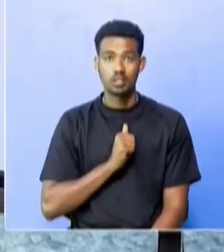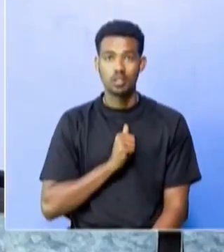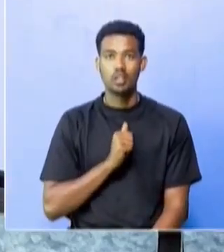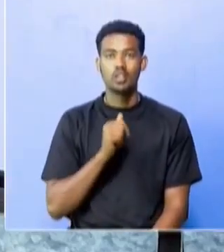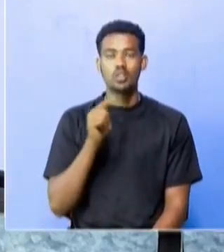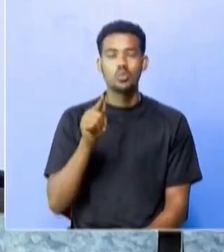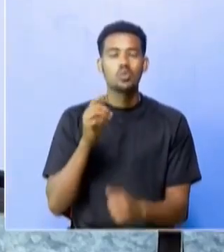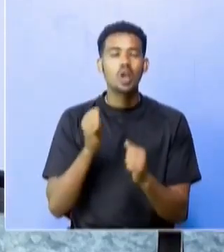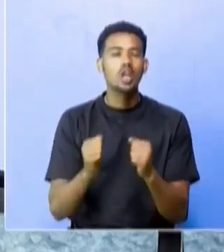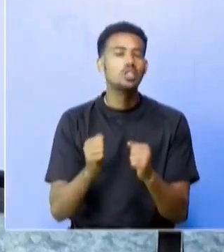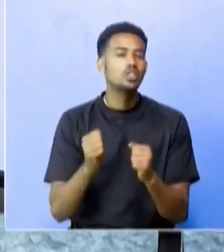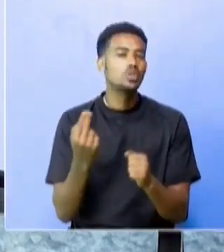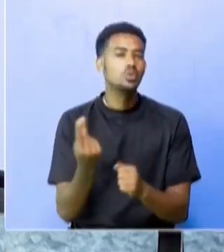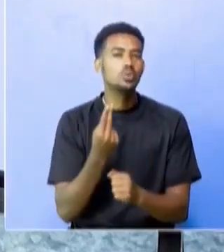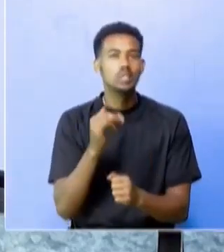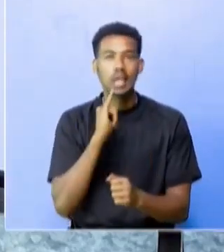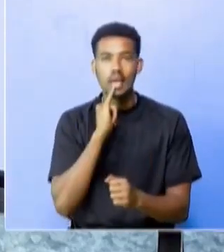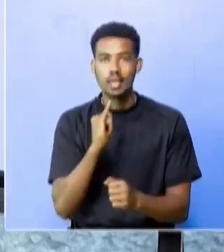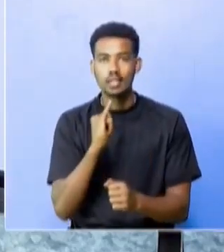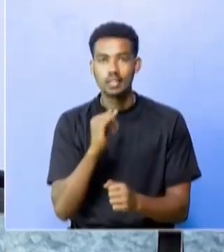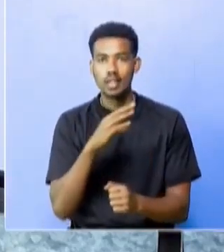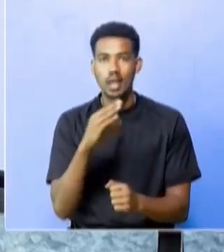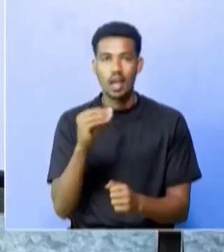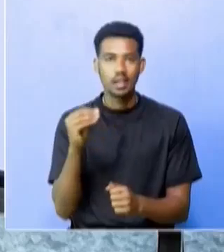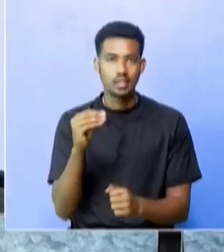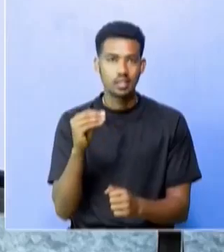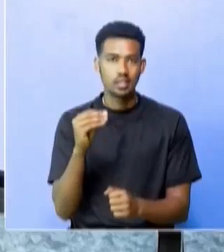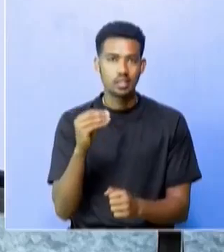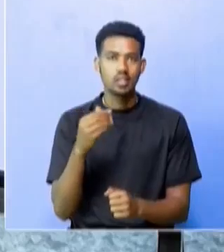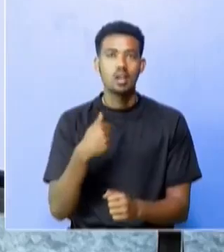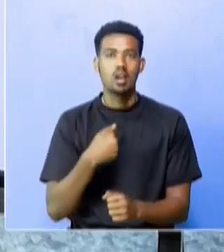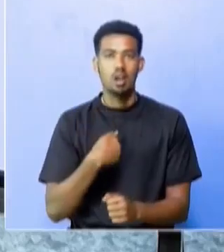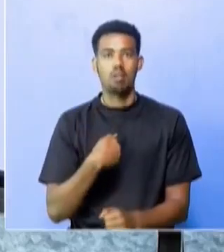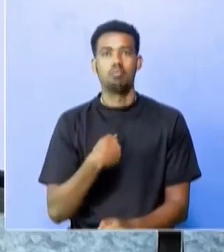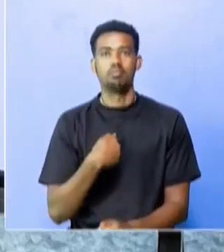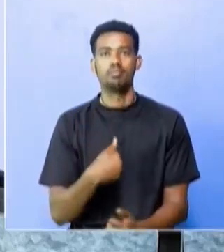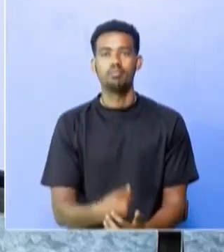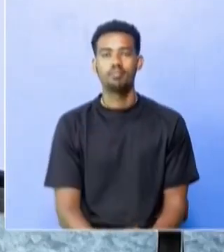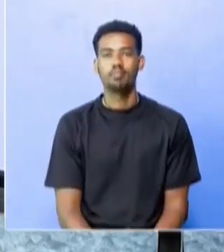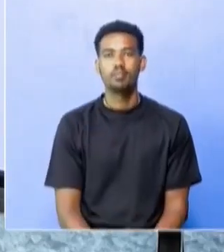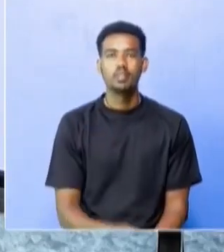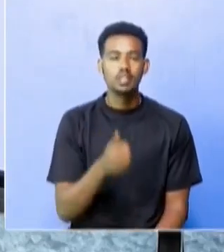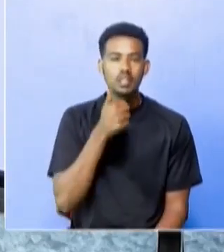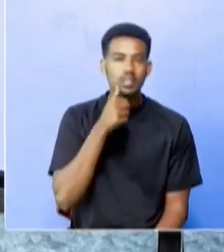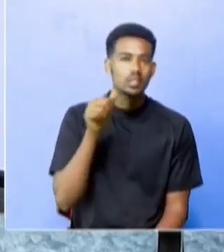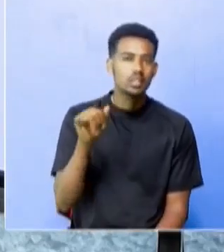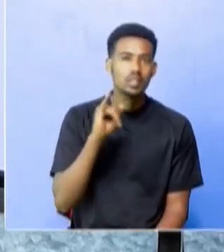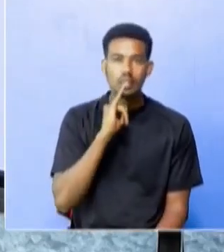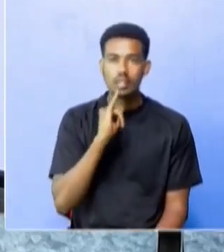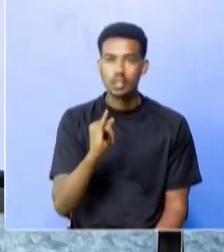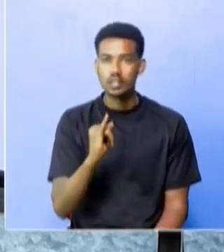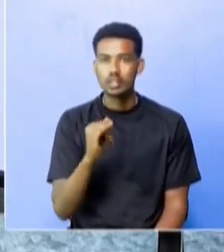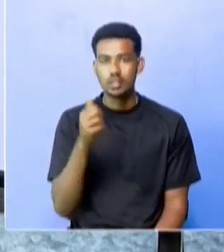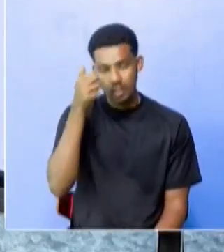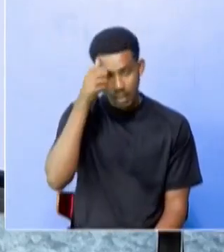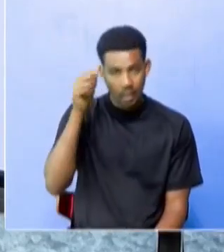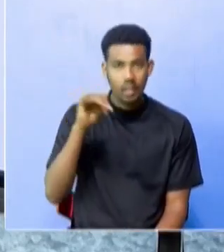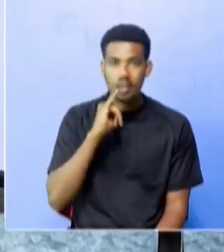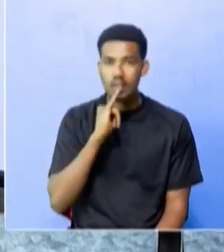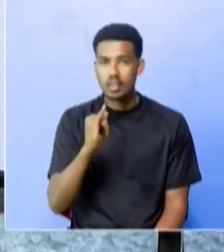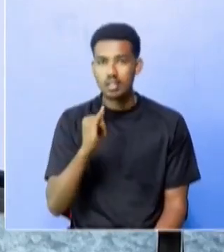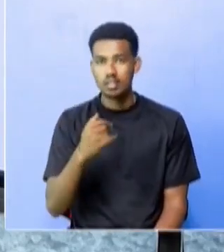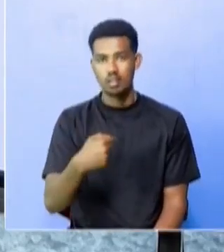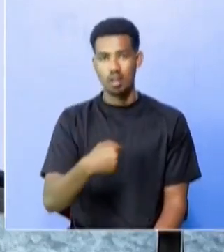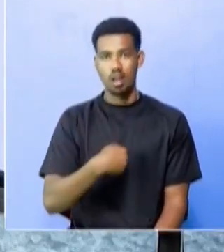you can use is and are. For example, she is, he is,